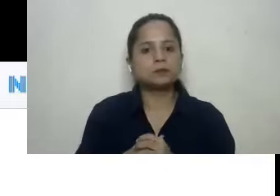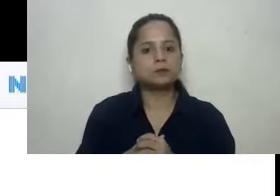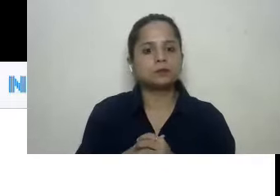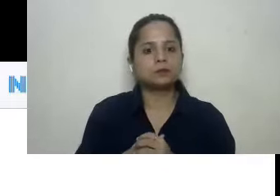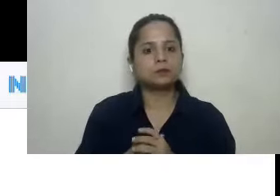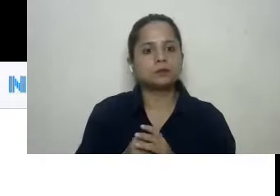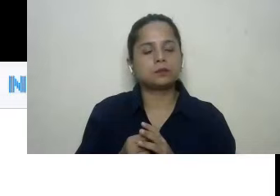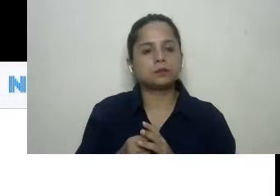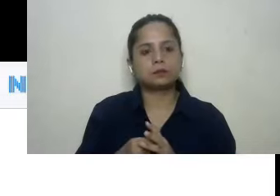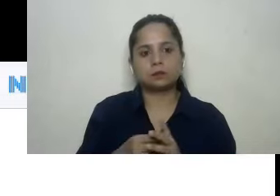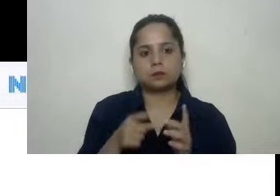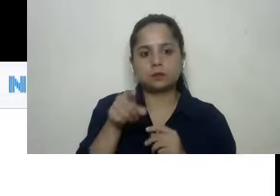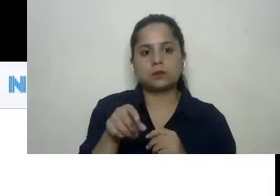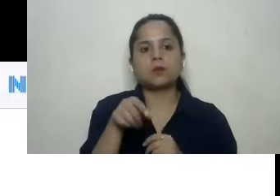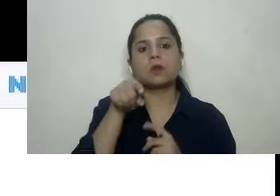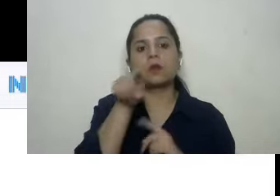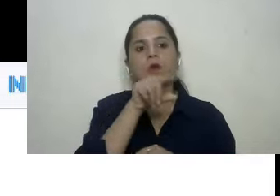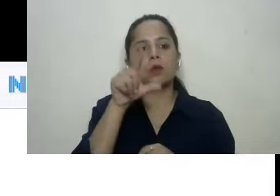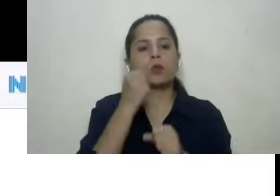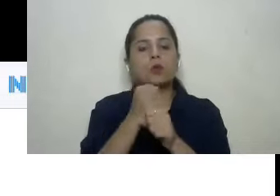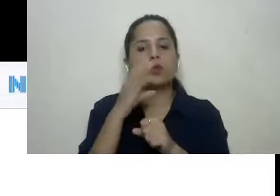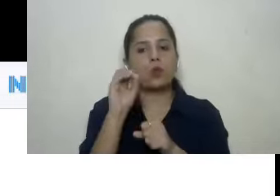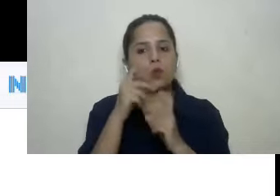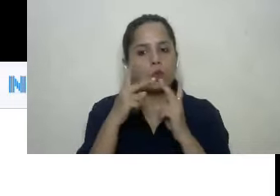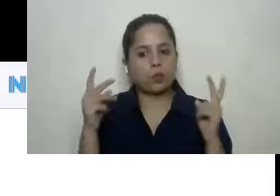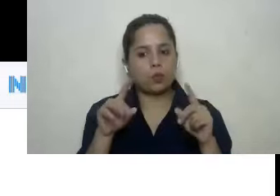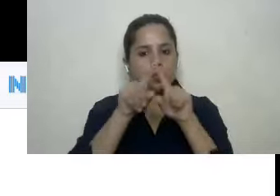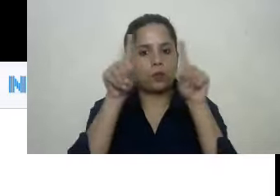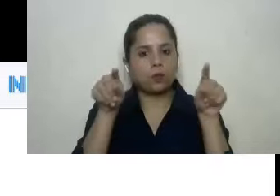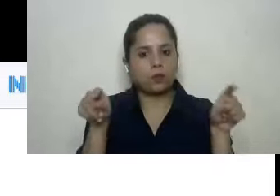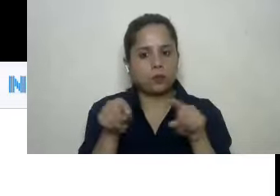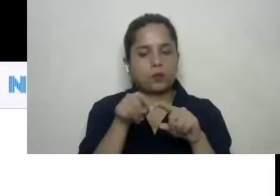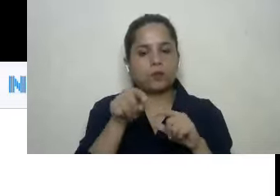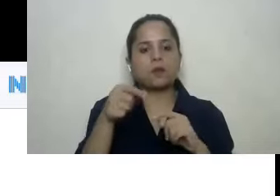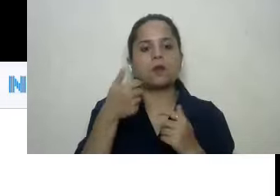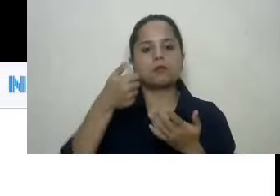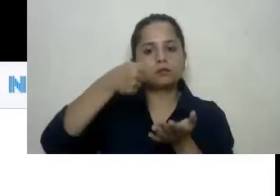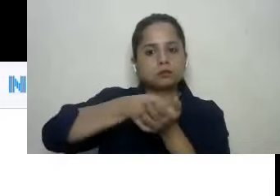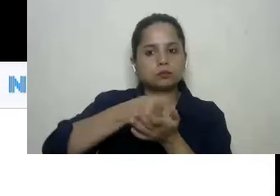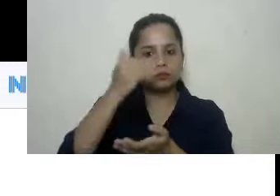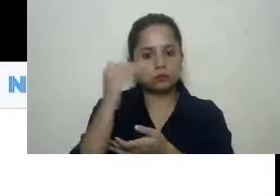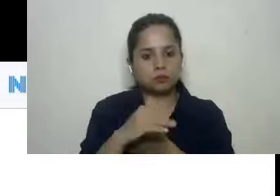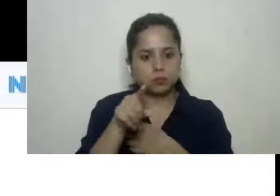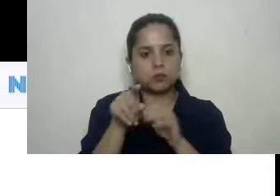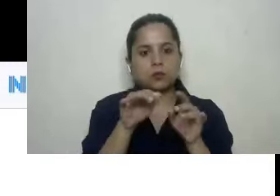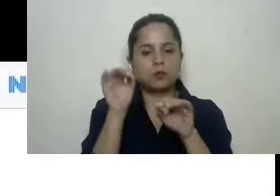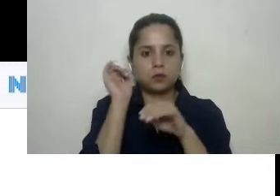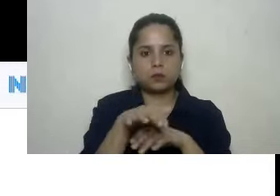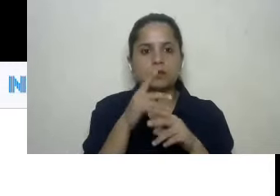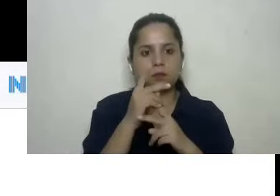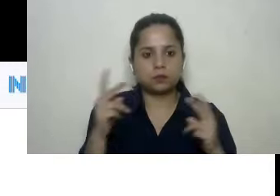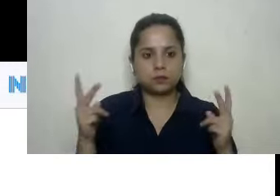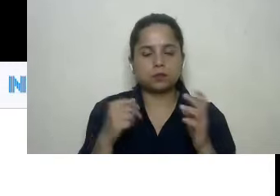So it's a white logo, and there's this message box at the bottom where you enter your prompt and you click the arrow